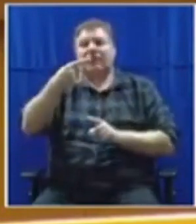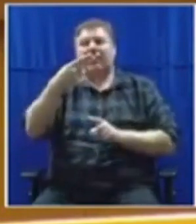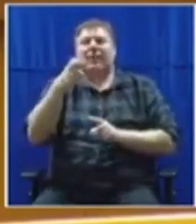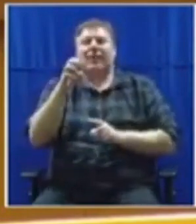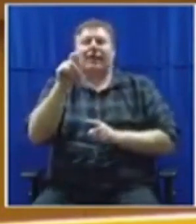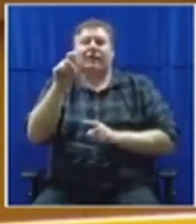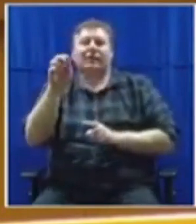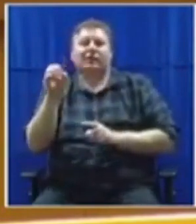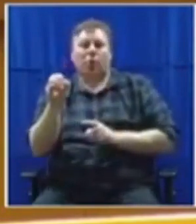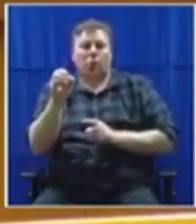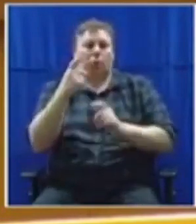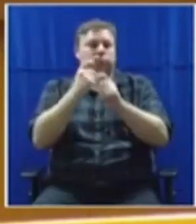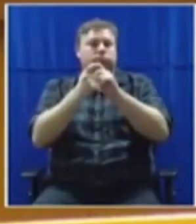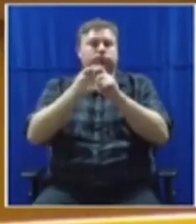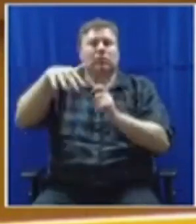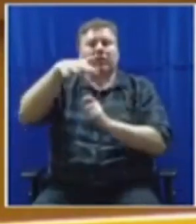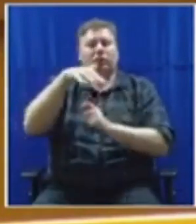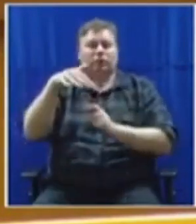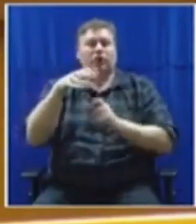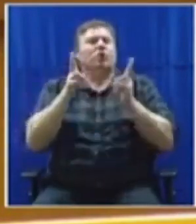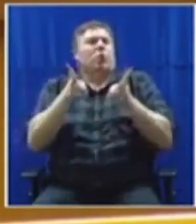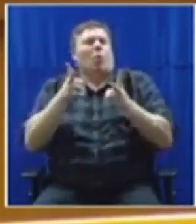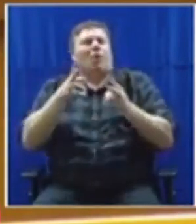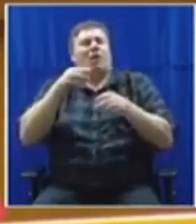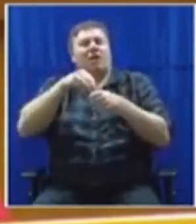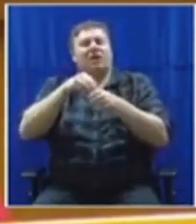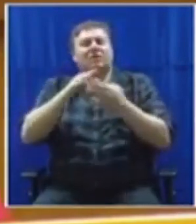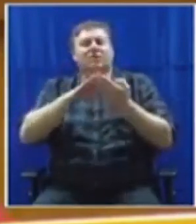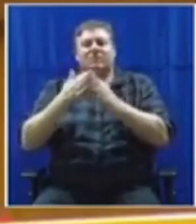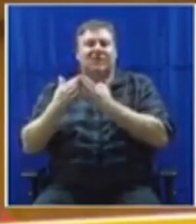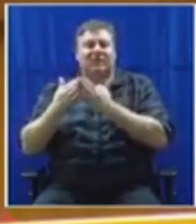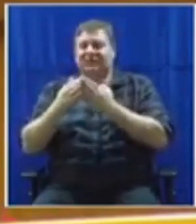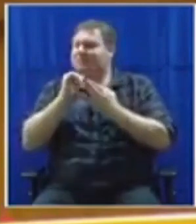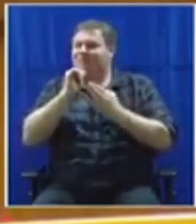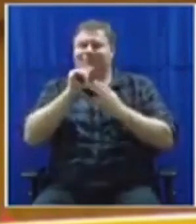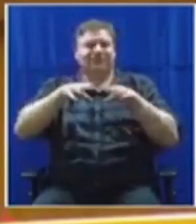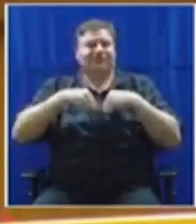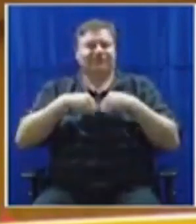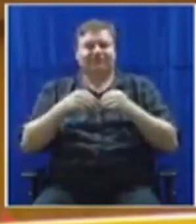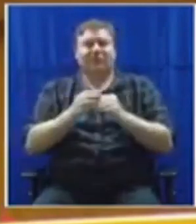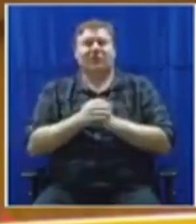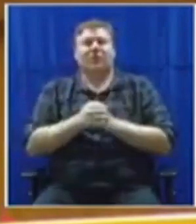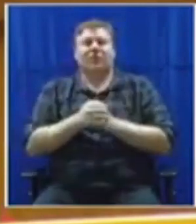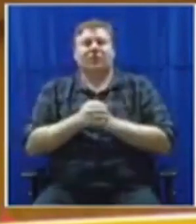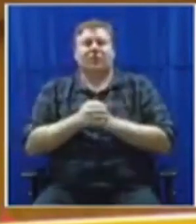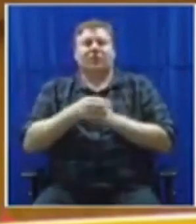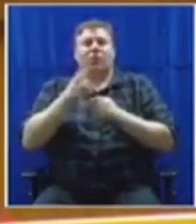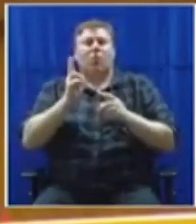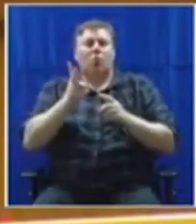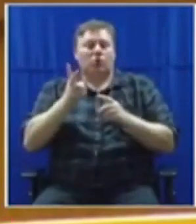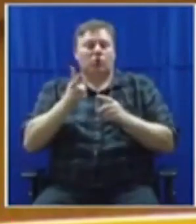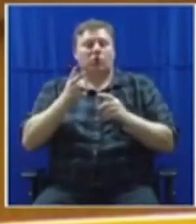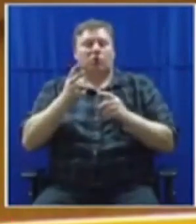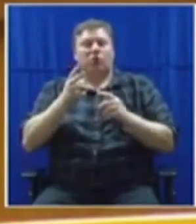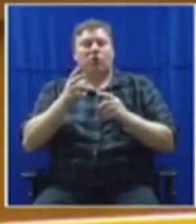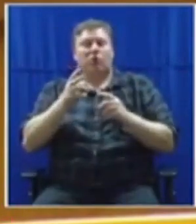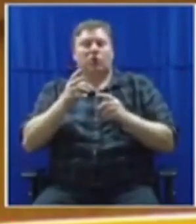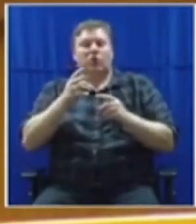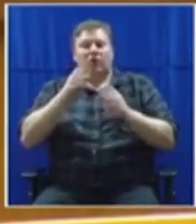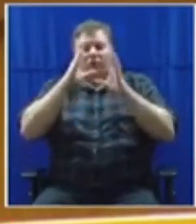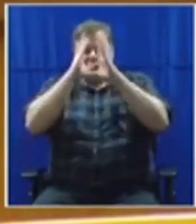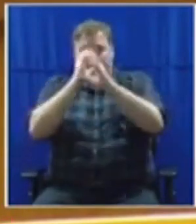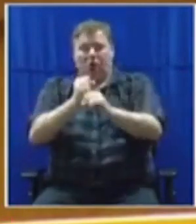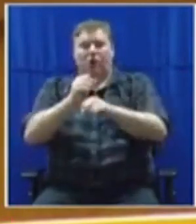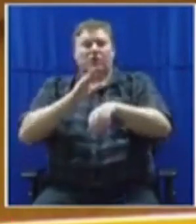become normalized in society. Special attention must also be paid to crimes committed against those